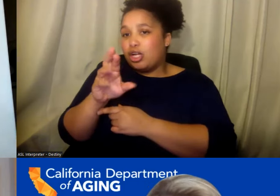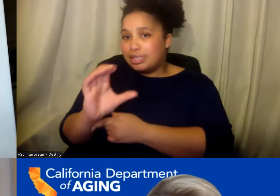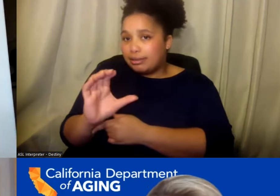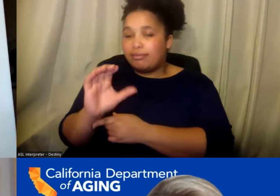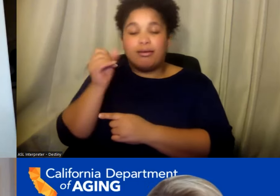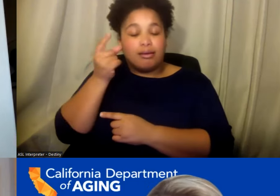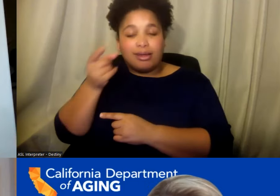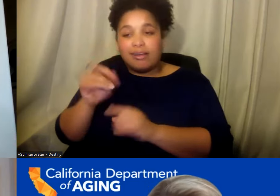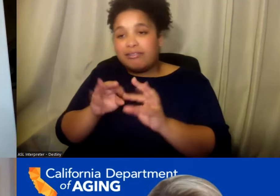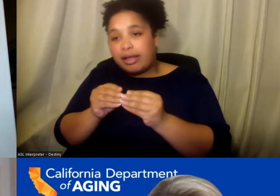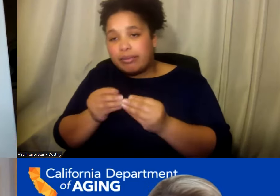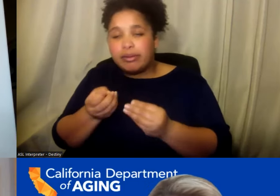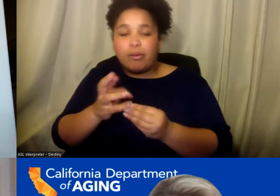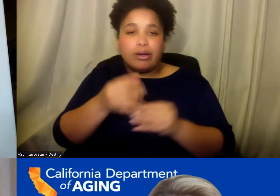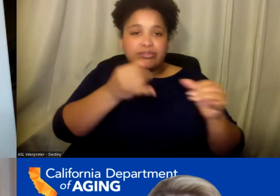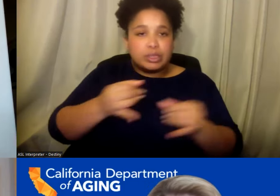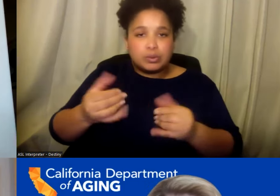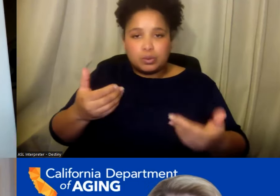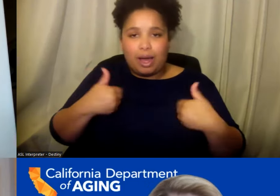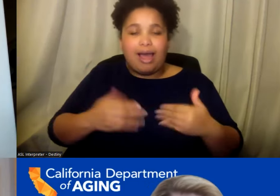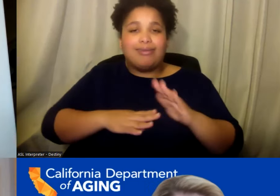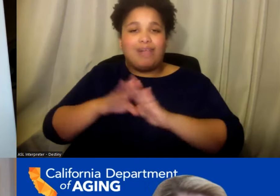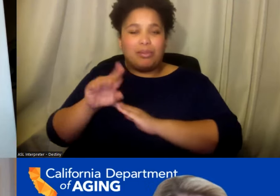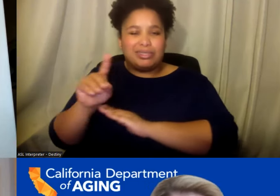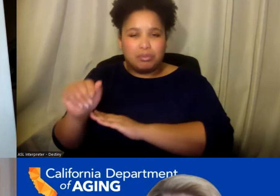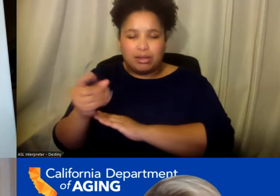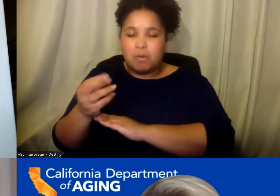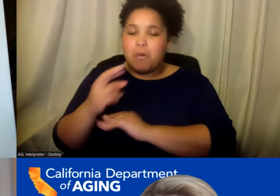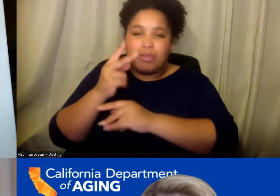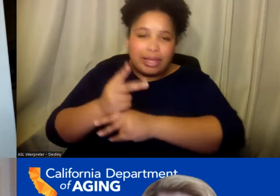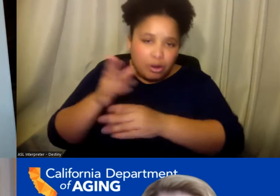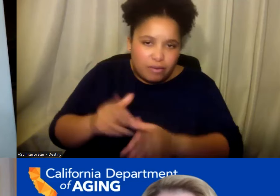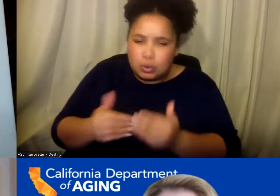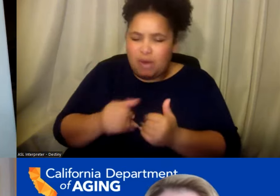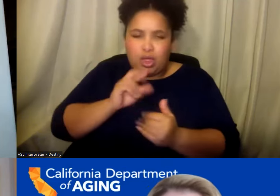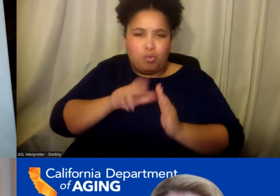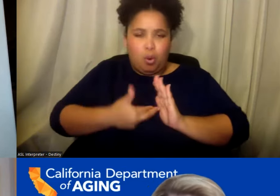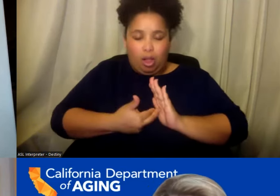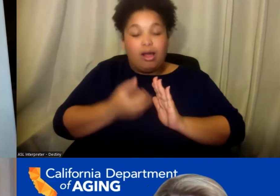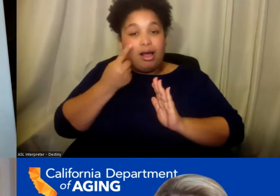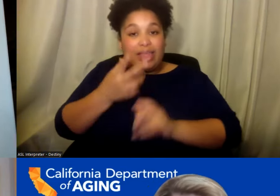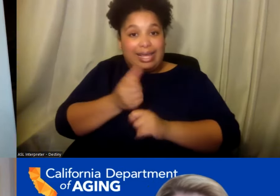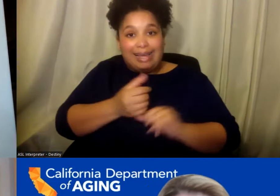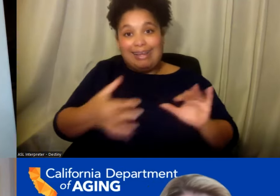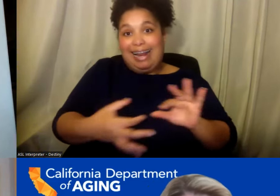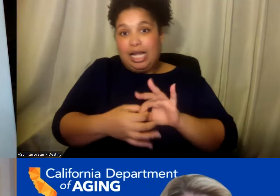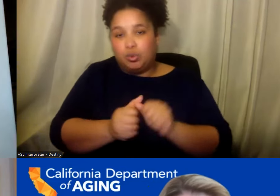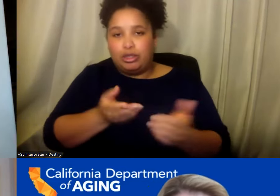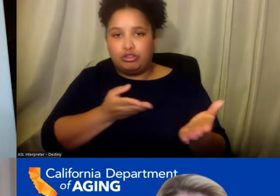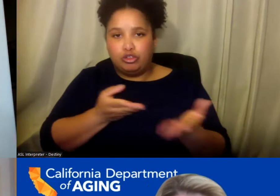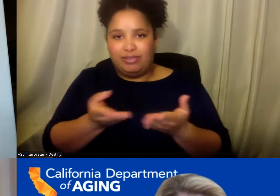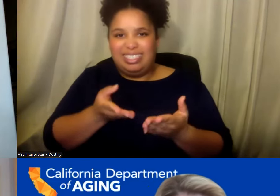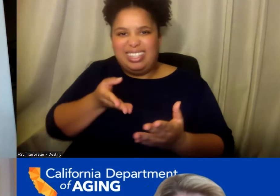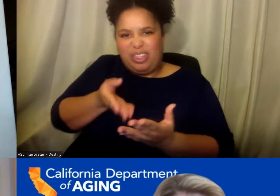whether they're family members or individuals with developmental disabilities or caregivers or what have you, that they get connected to the services at